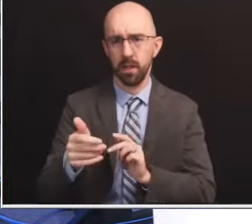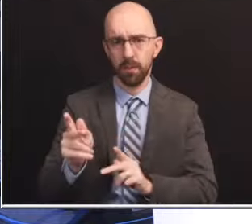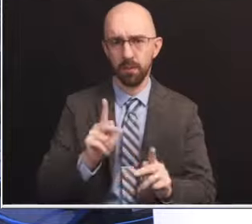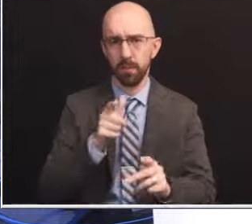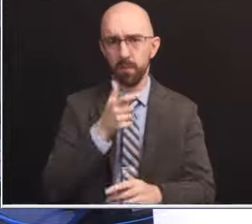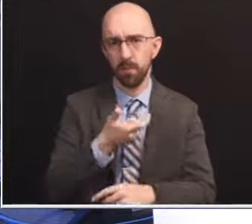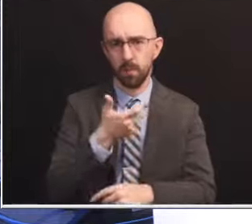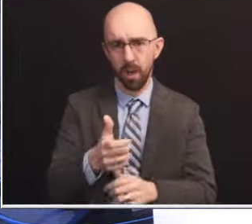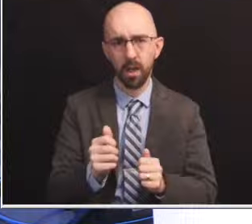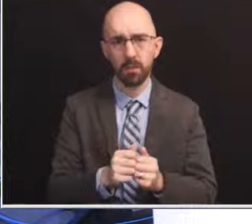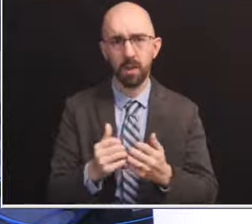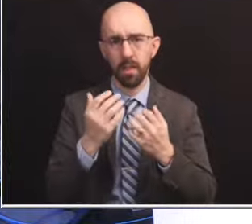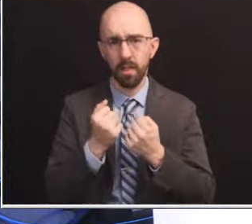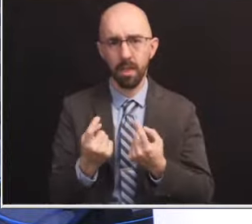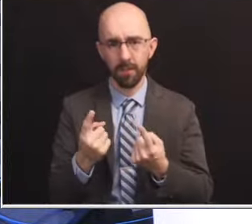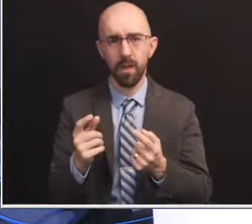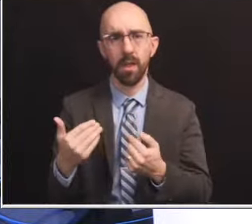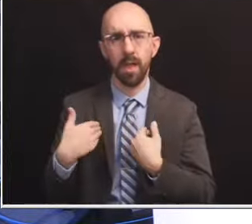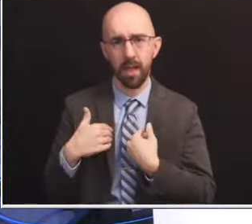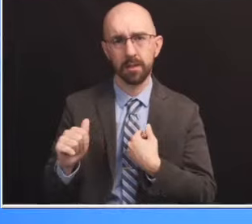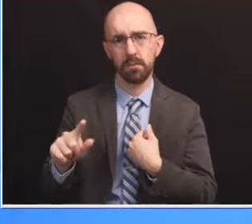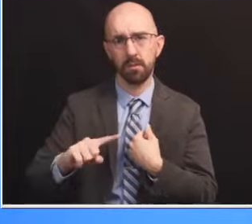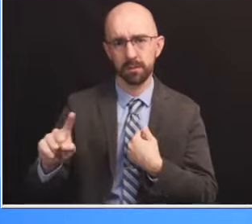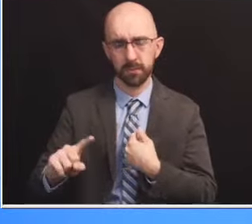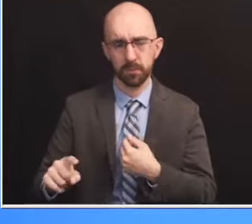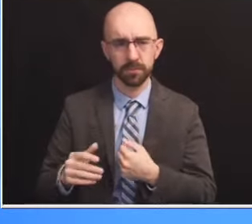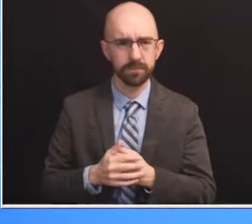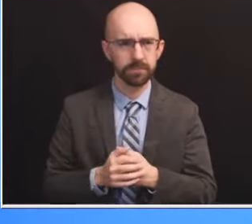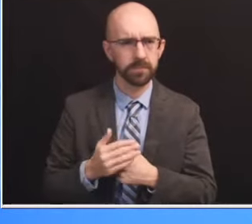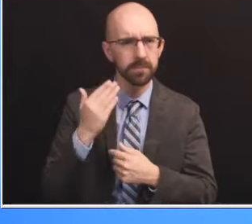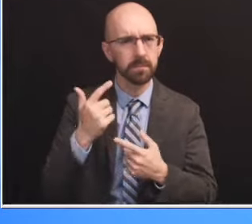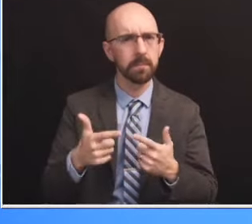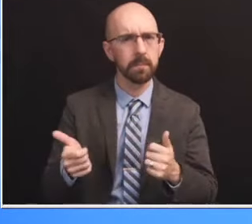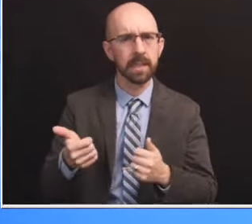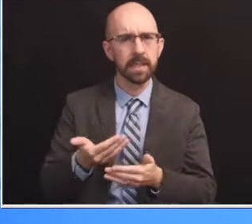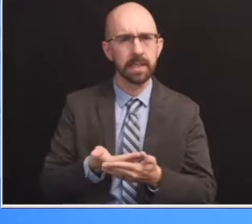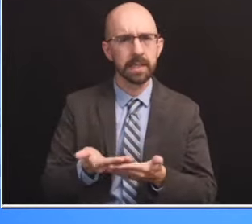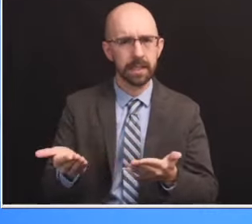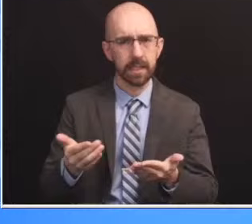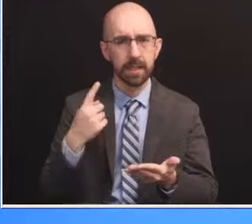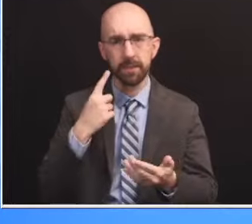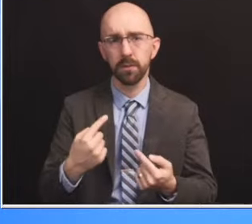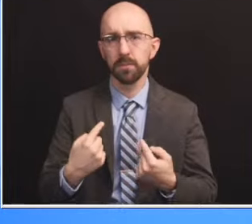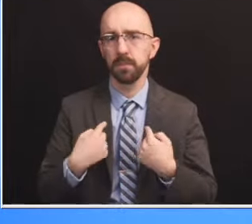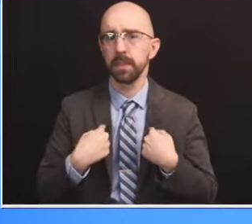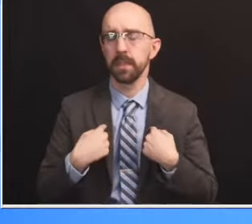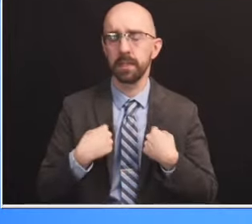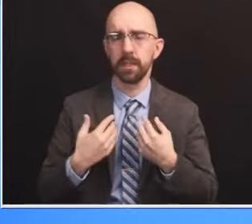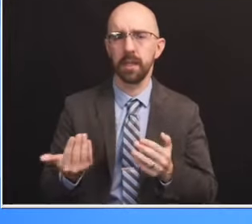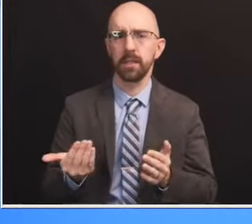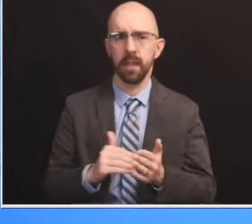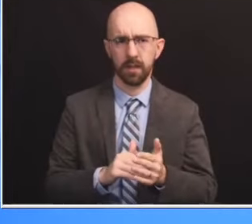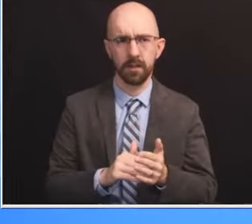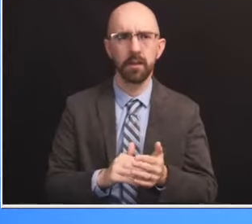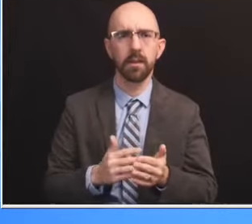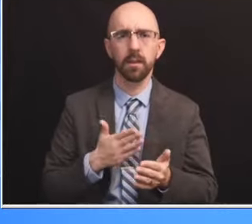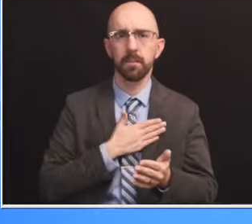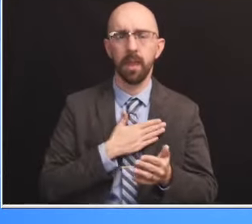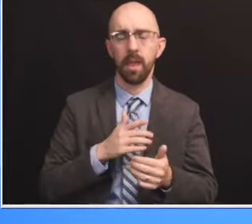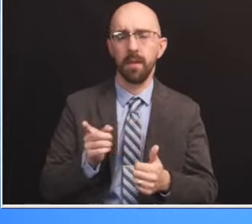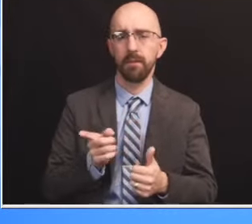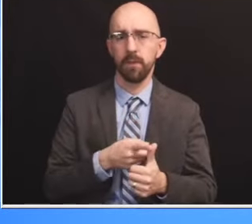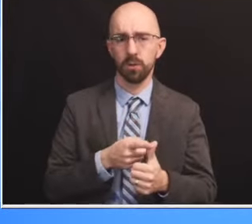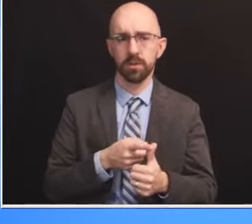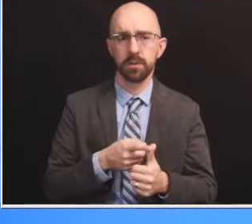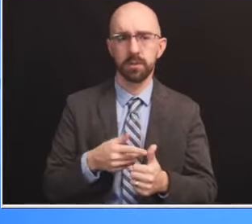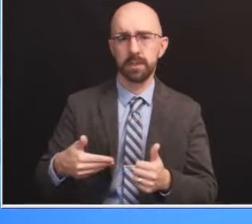one who has Alzheimer's? I think the biggest thing, for me, again, my first